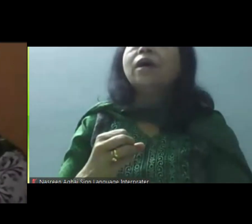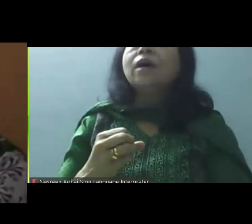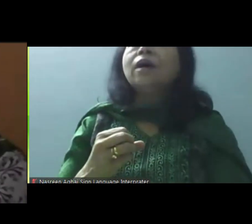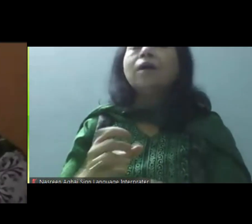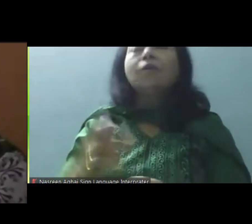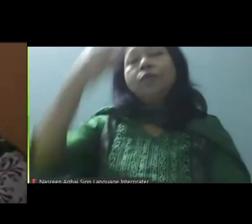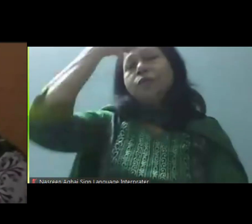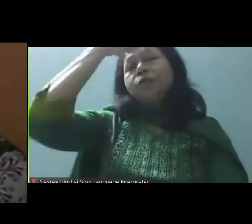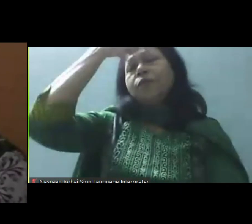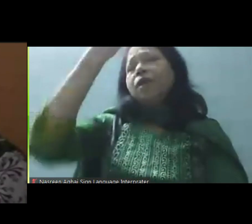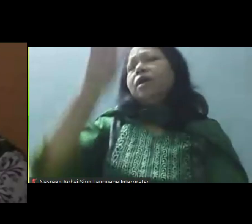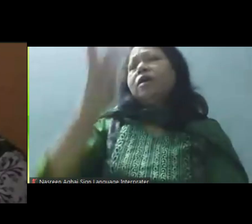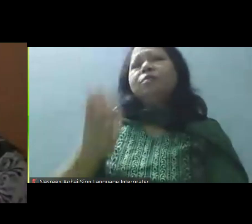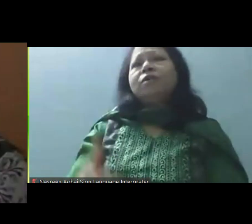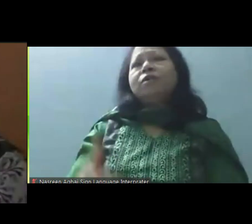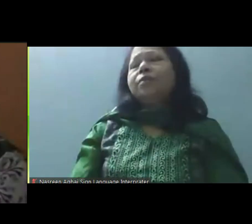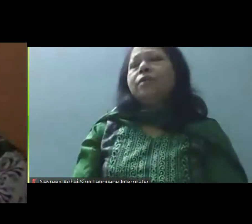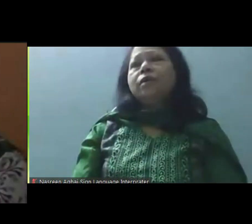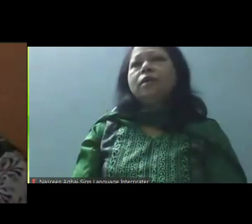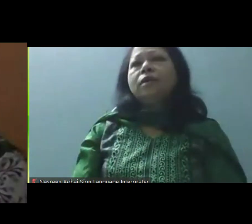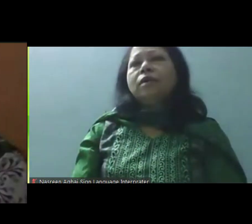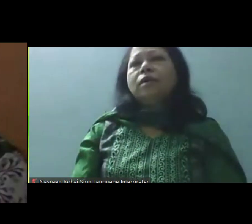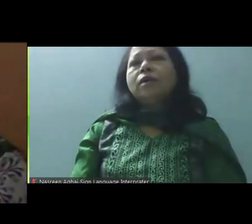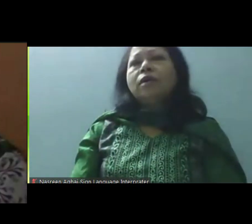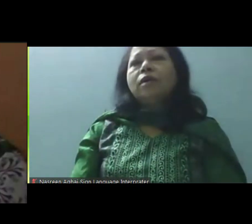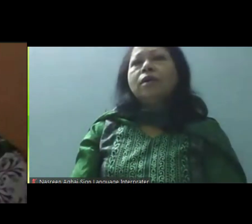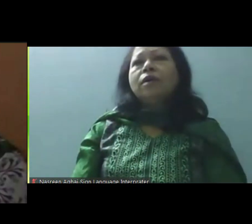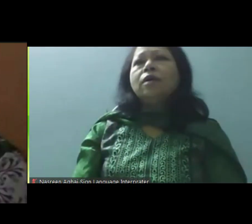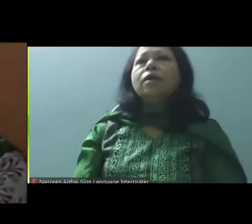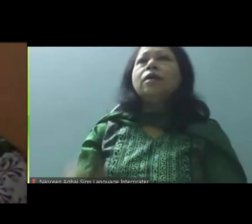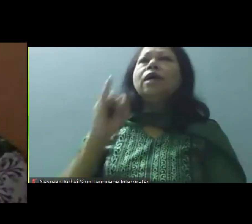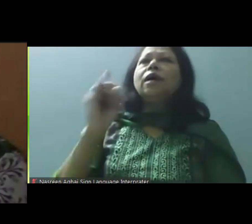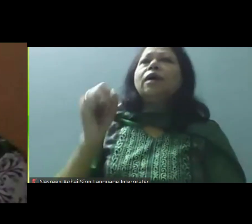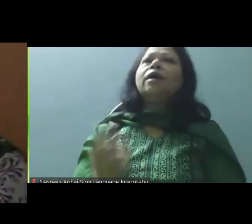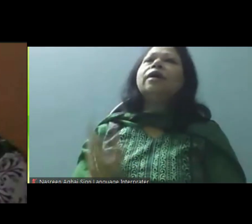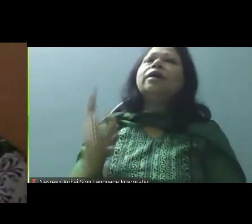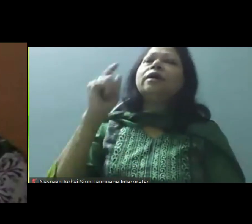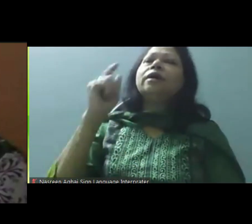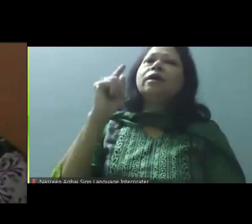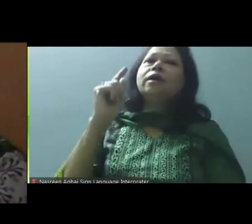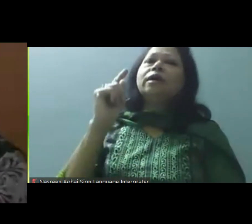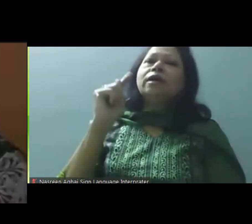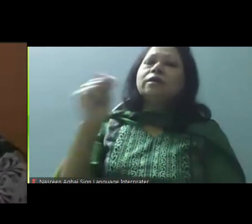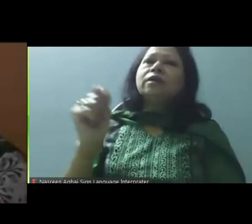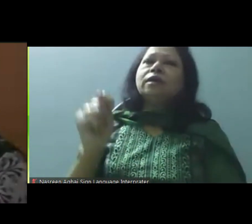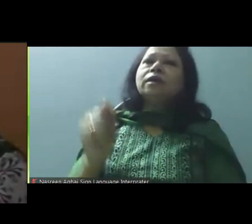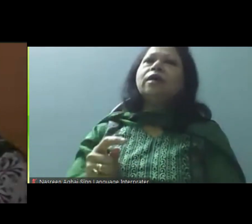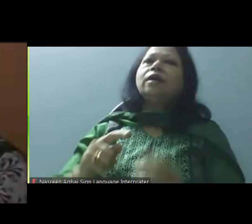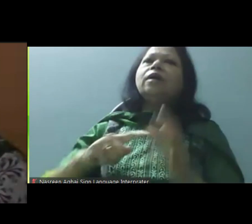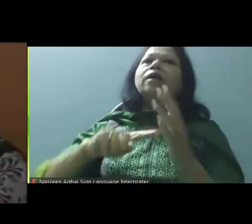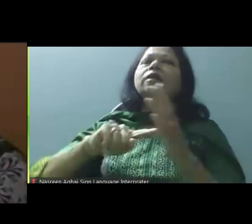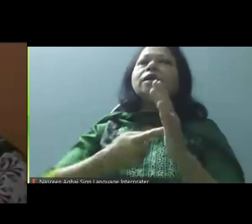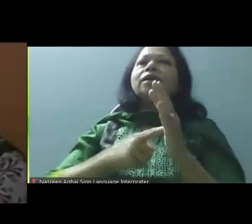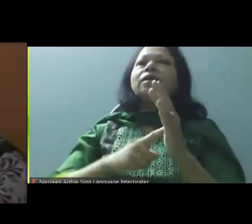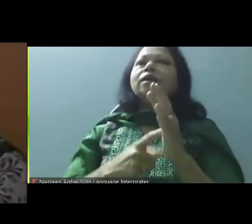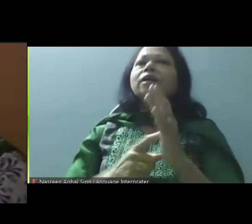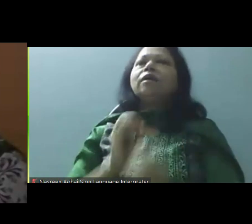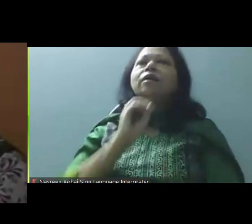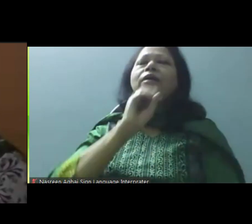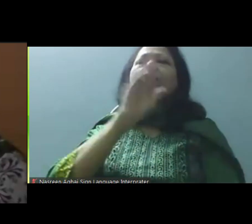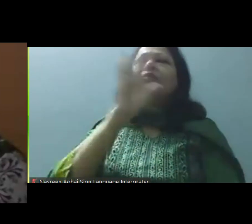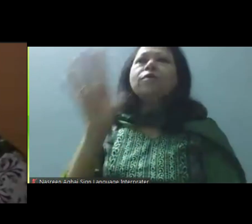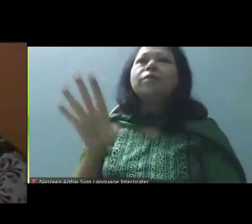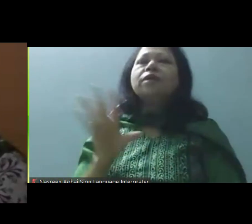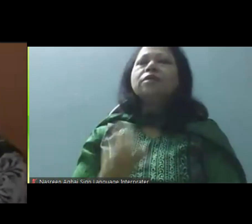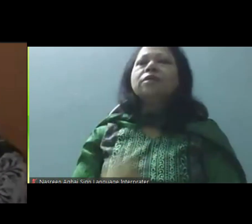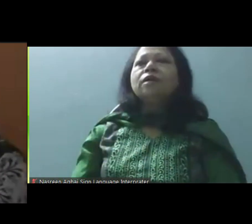challenge. The IT information technology is information